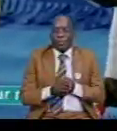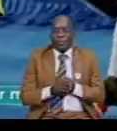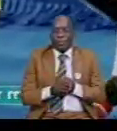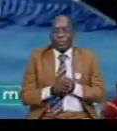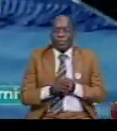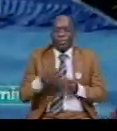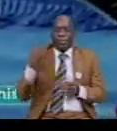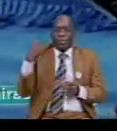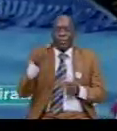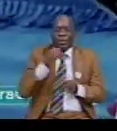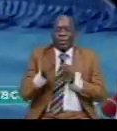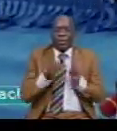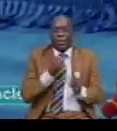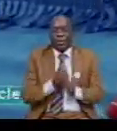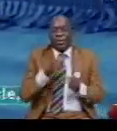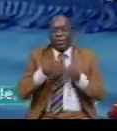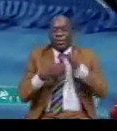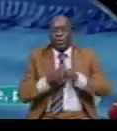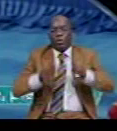10 years also